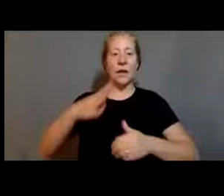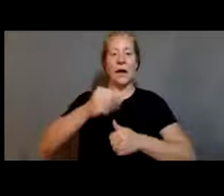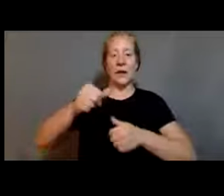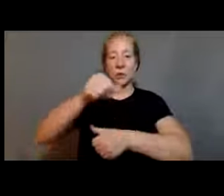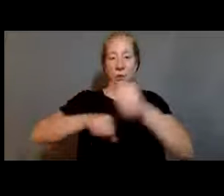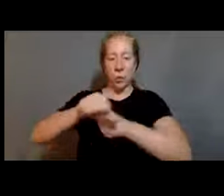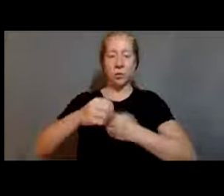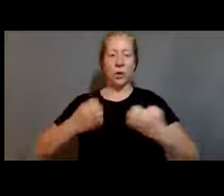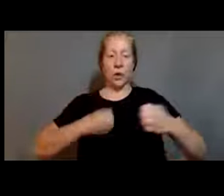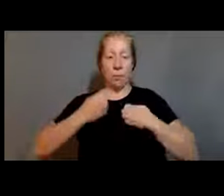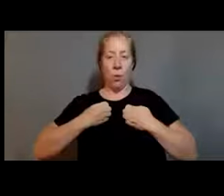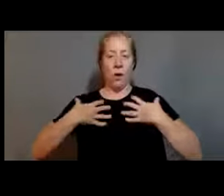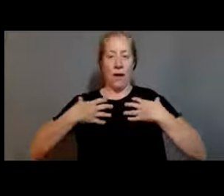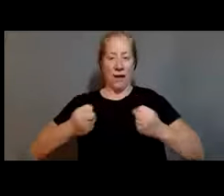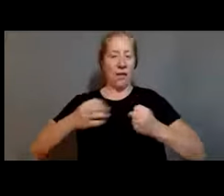health.